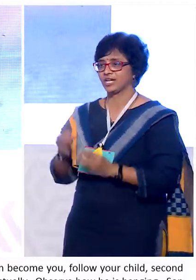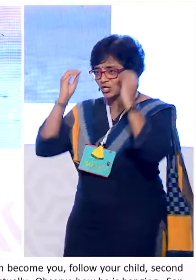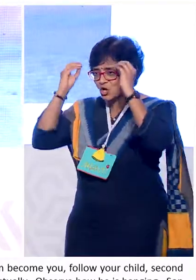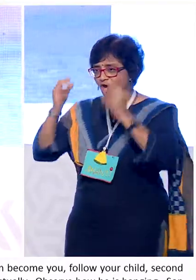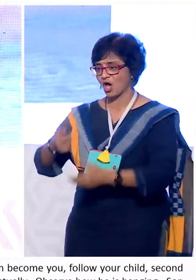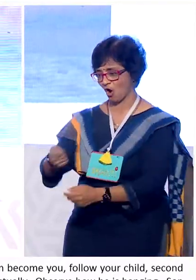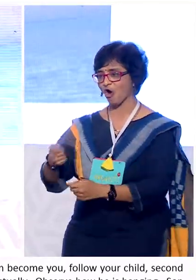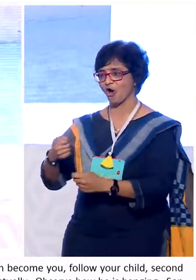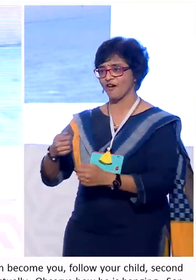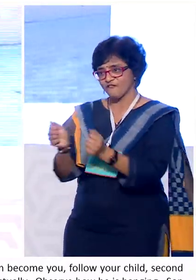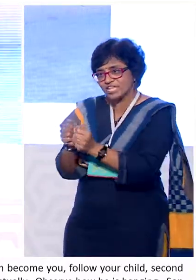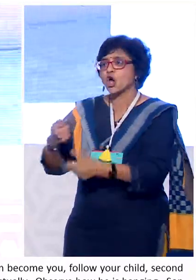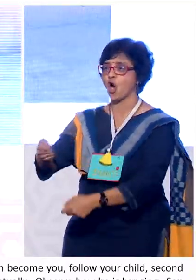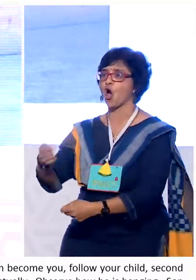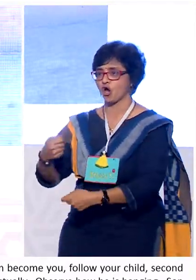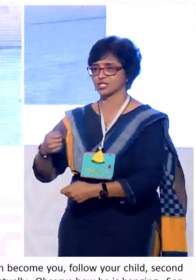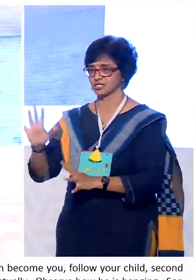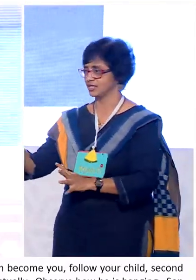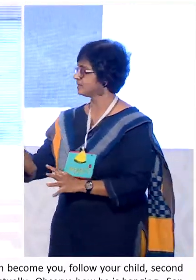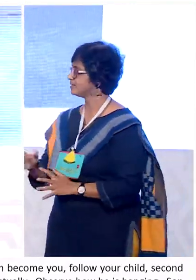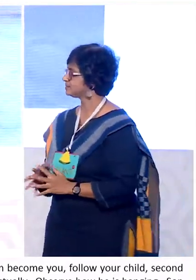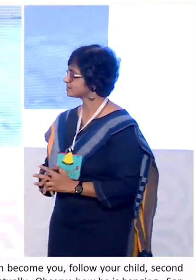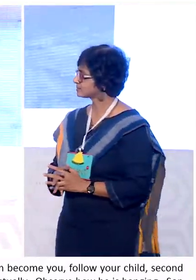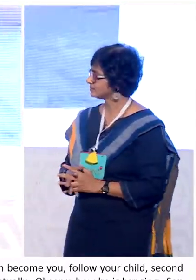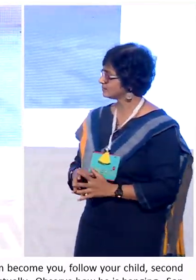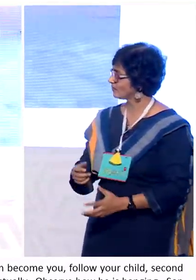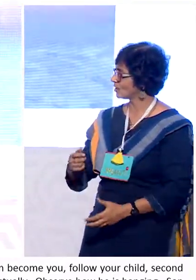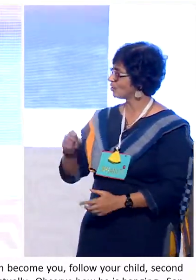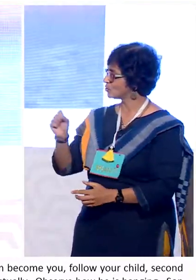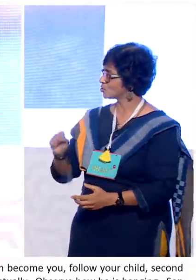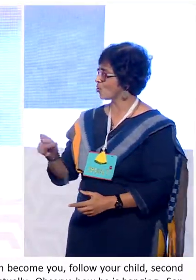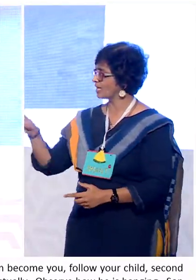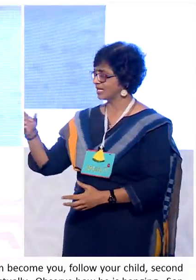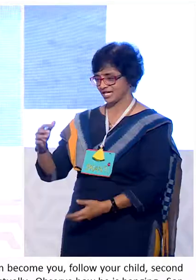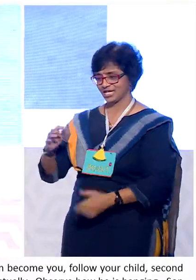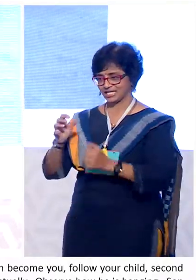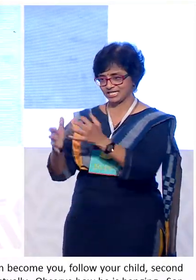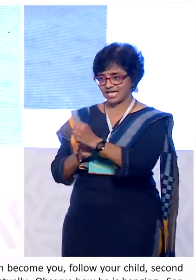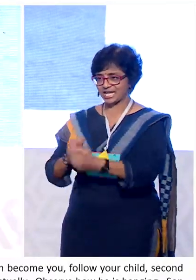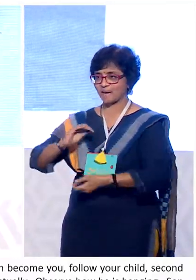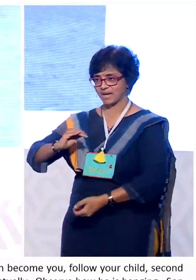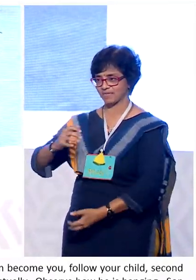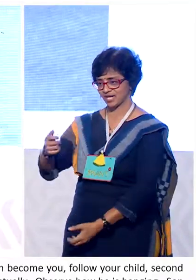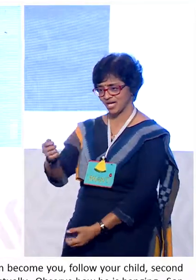speaking of some activities that make us feel good, which involve rocking. They're also dangerous. She's got a baby up